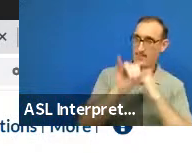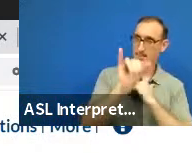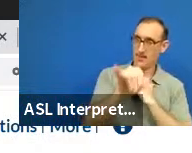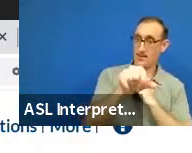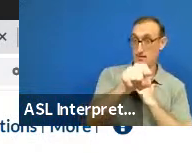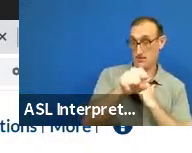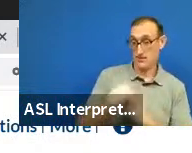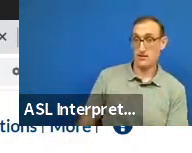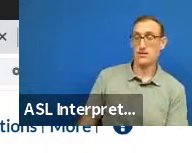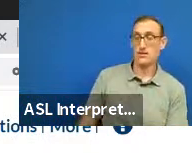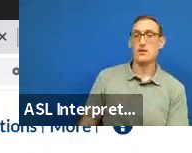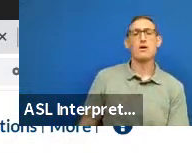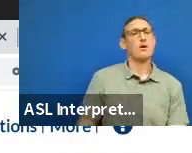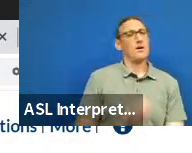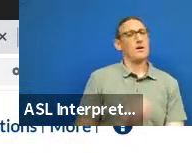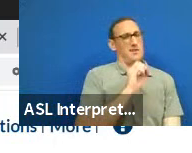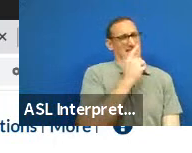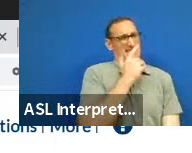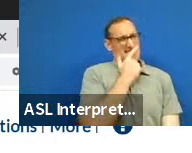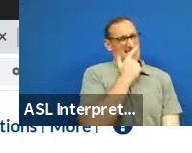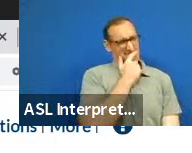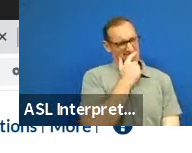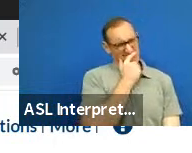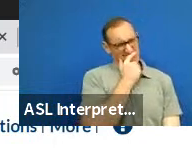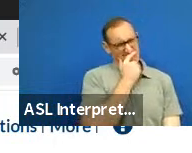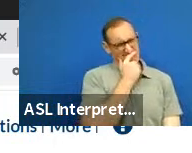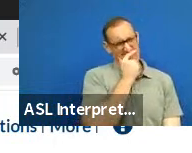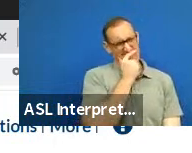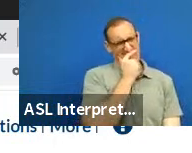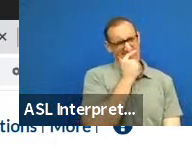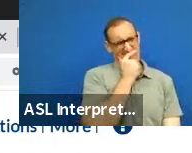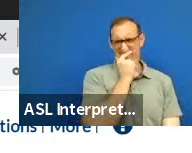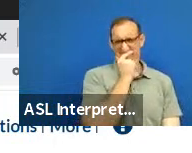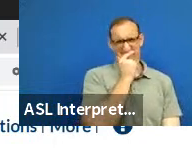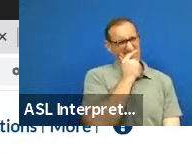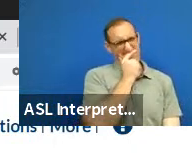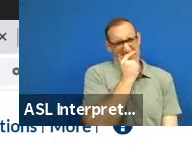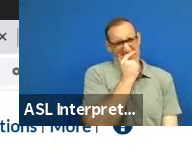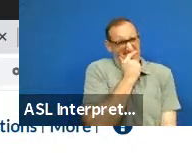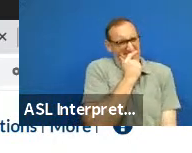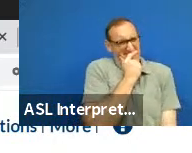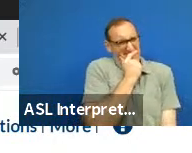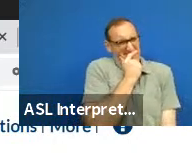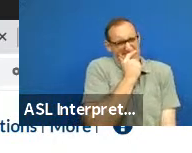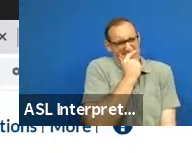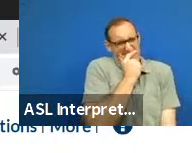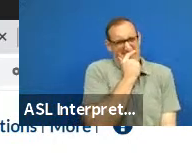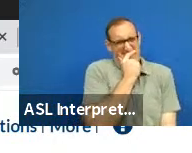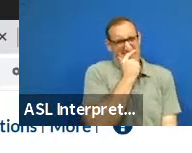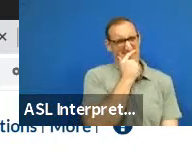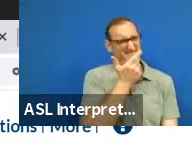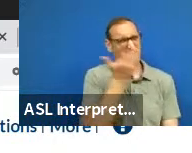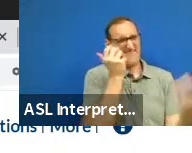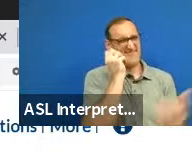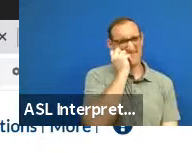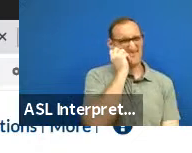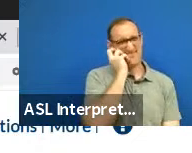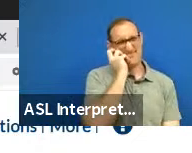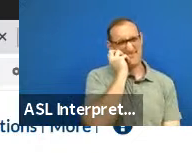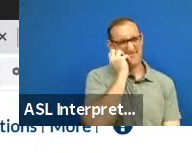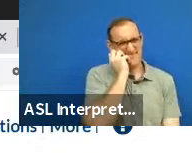Okay, I'm not clear why we would do that if we have the date. Okay, so the charge was that they